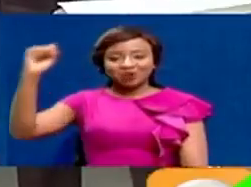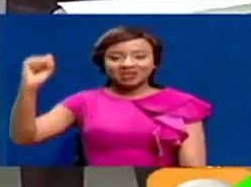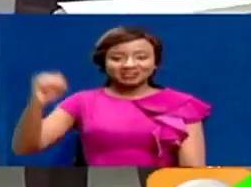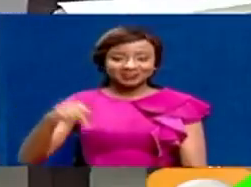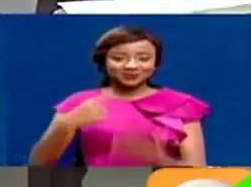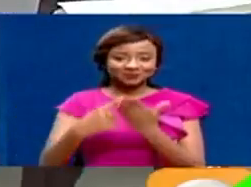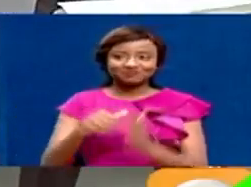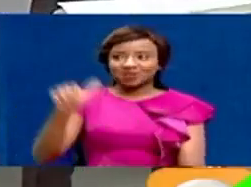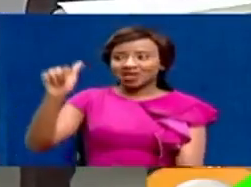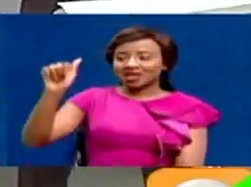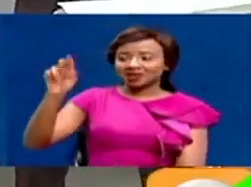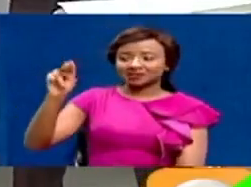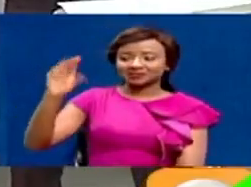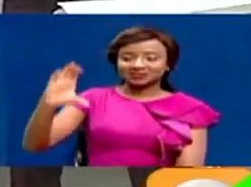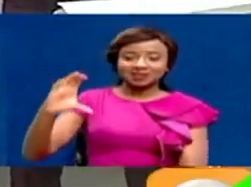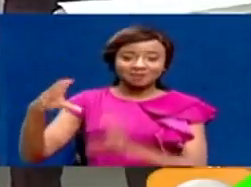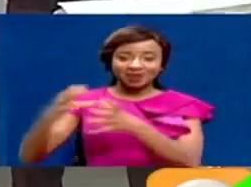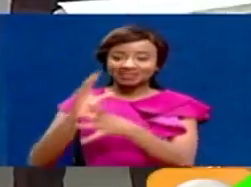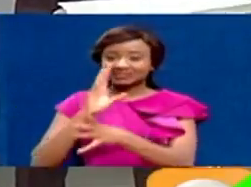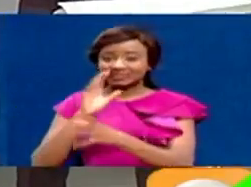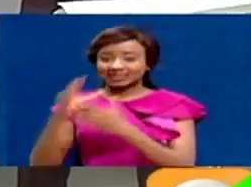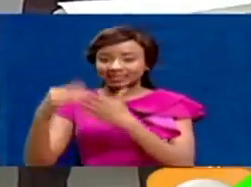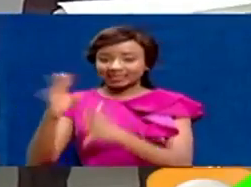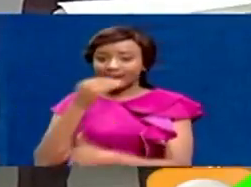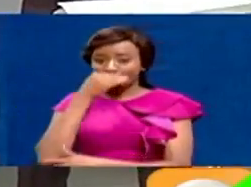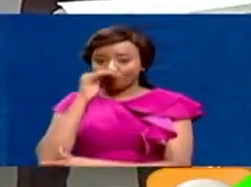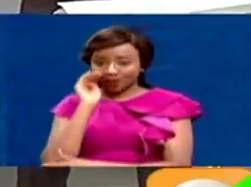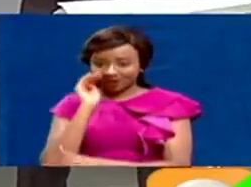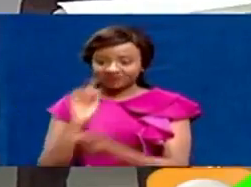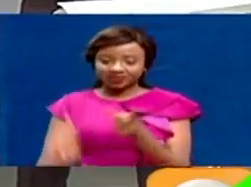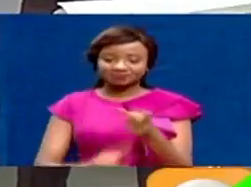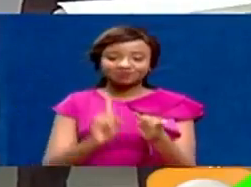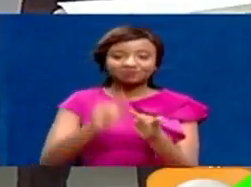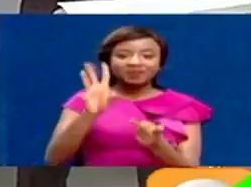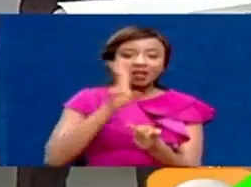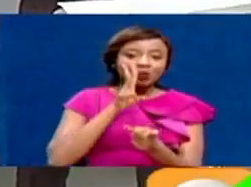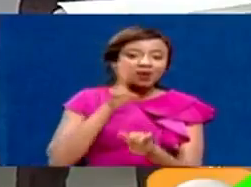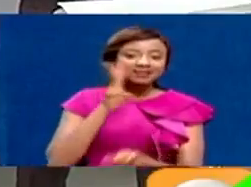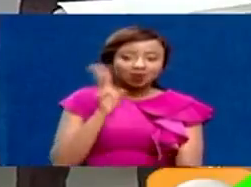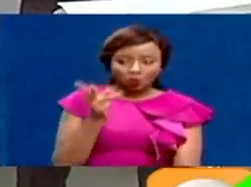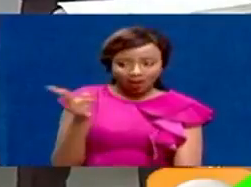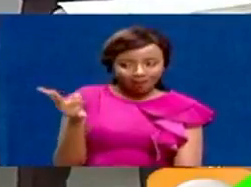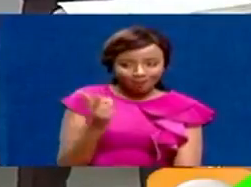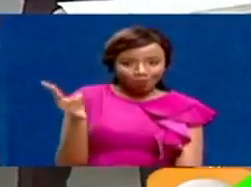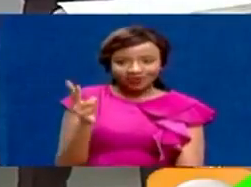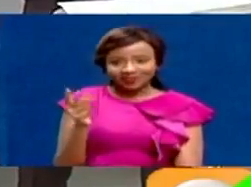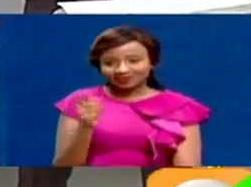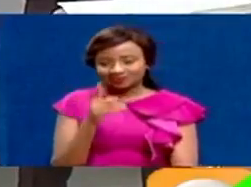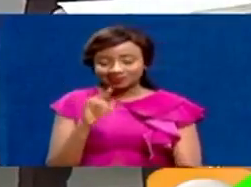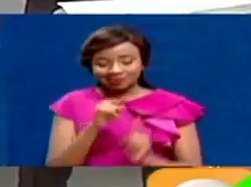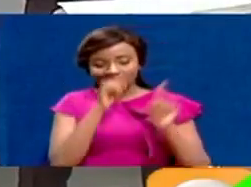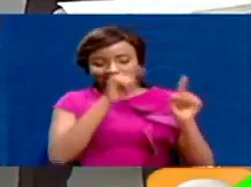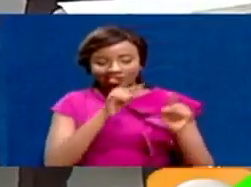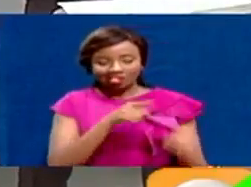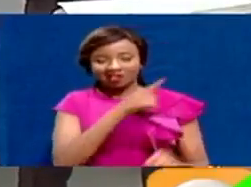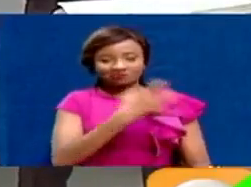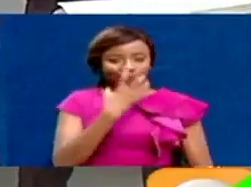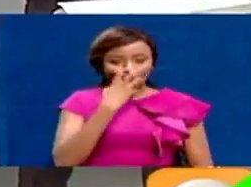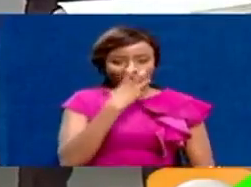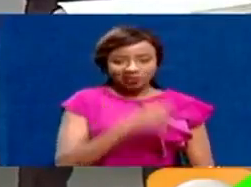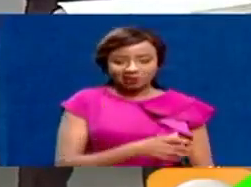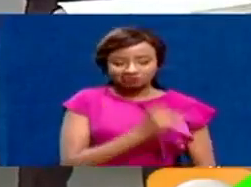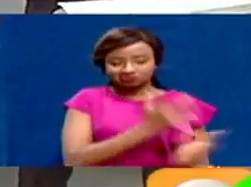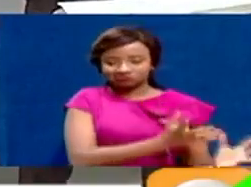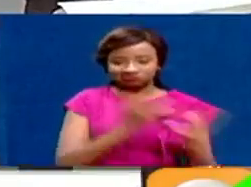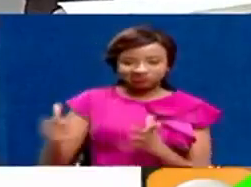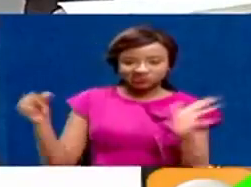Now, an ANC party leader, Musalia Mudavadi, and embattled Ford Kenya chairperson, Moses Wetangula, are now blaming ODM for the trouble within